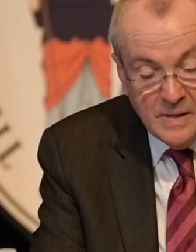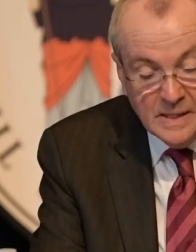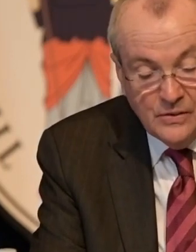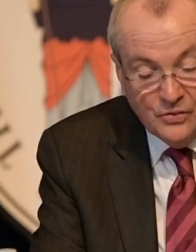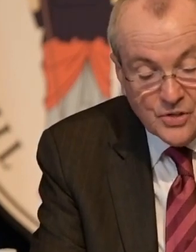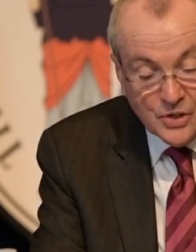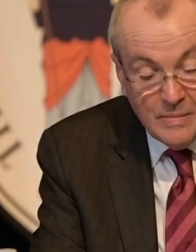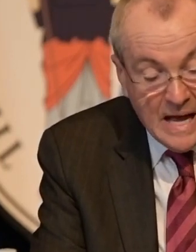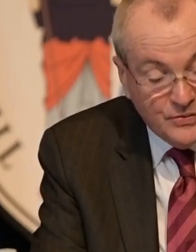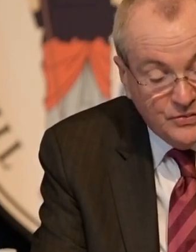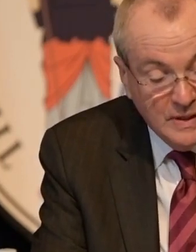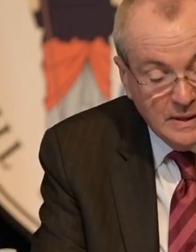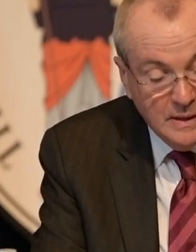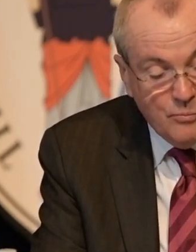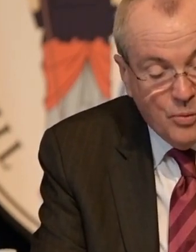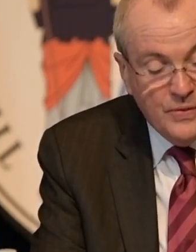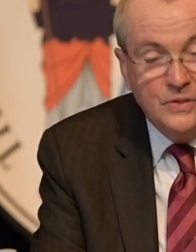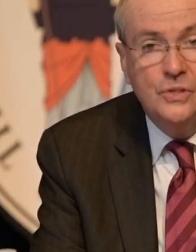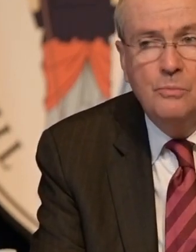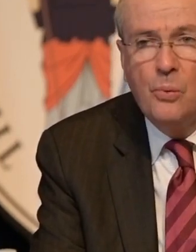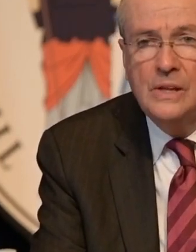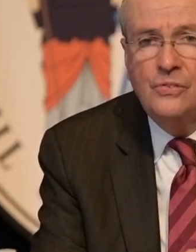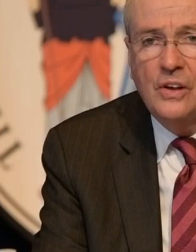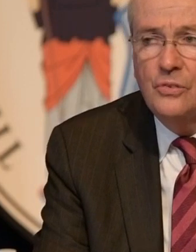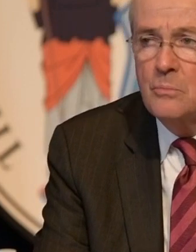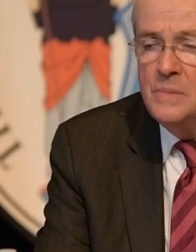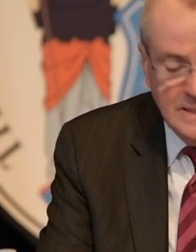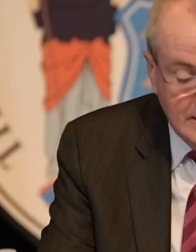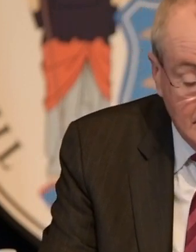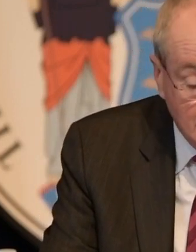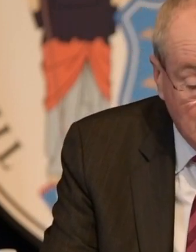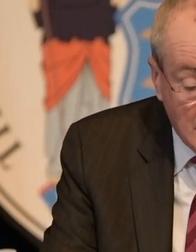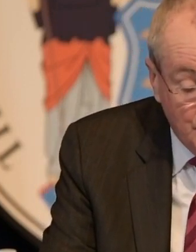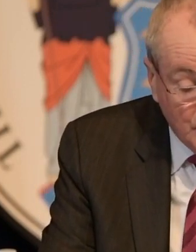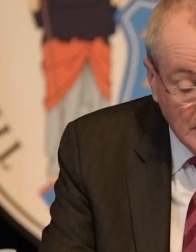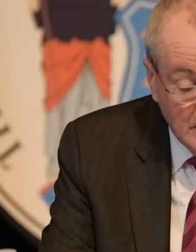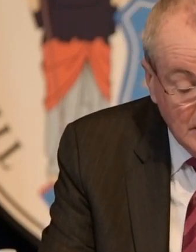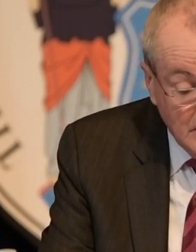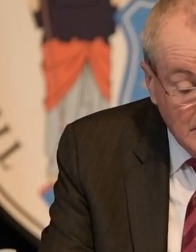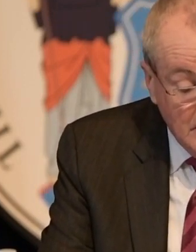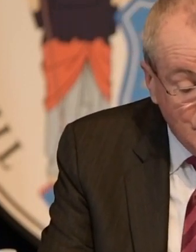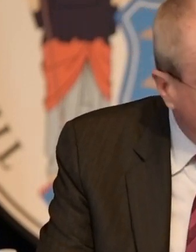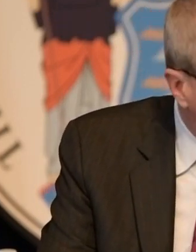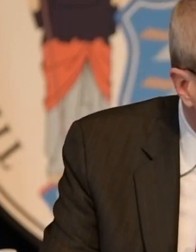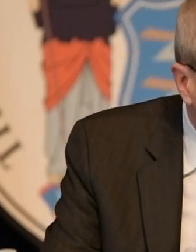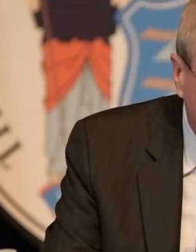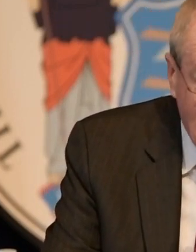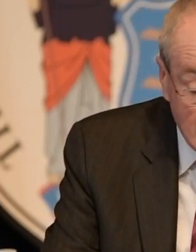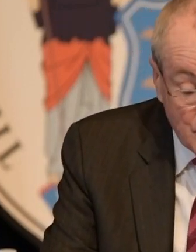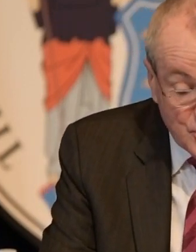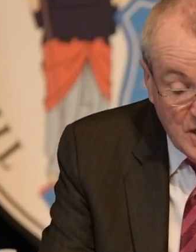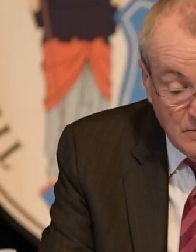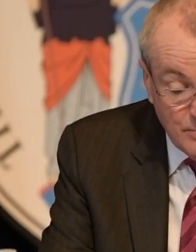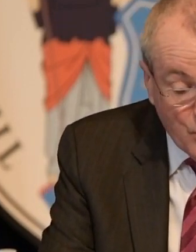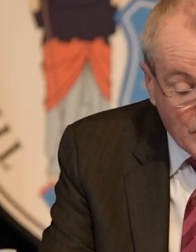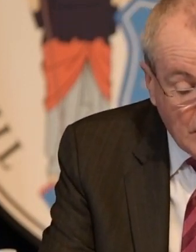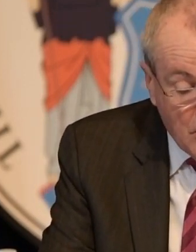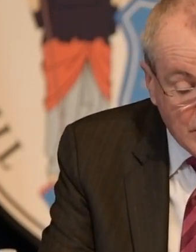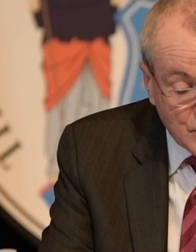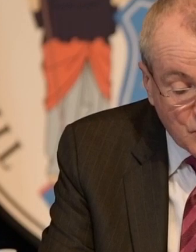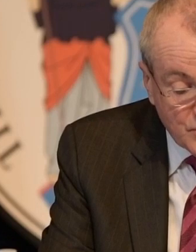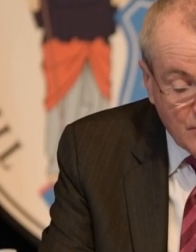1.3 million surgical masks, and more than 2.6 million gloves. So to Colonel Callahan and his team, who have been